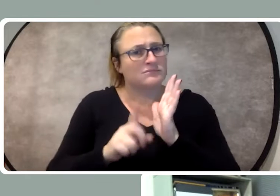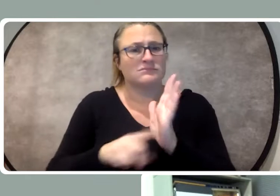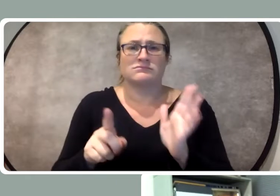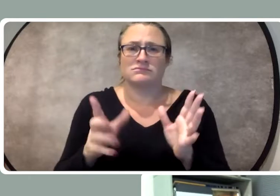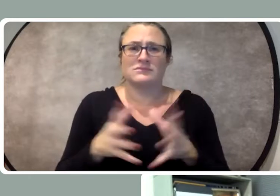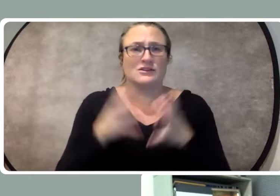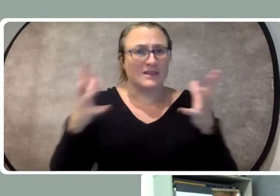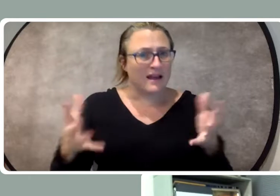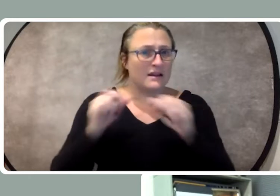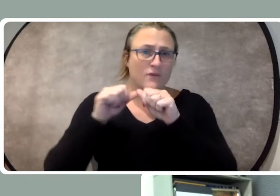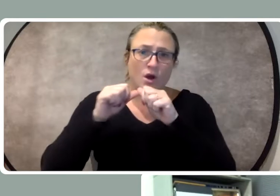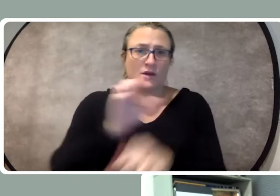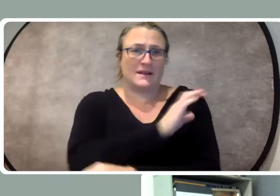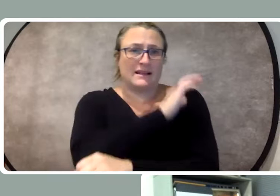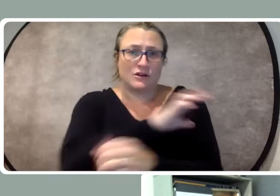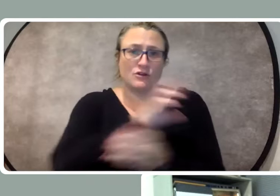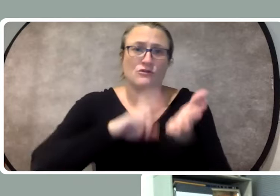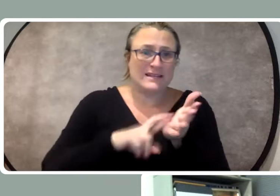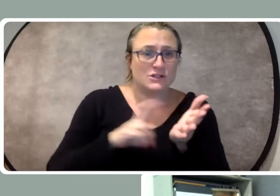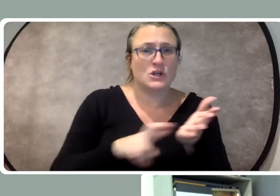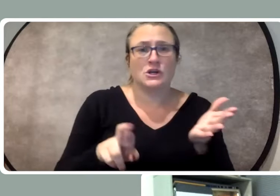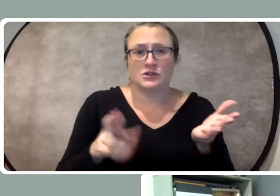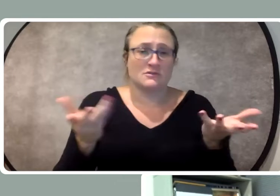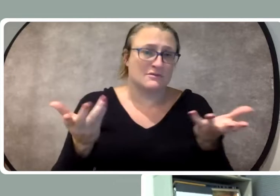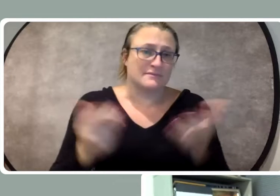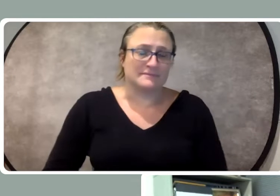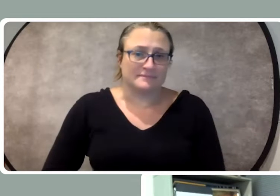of ongoing clinical research in this arena.